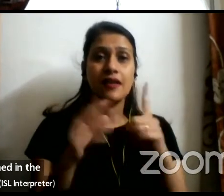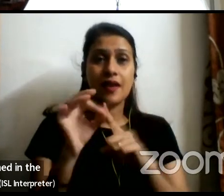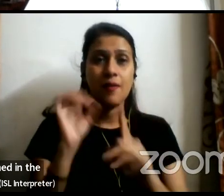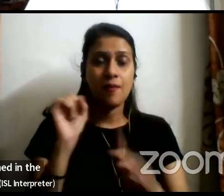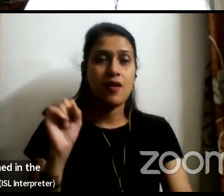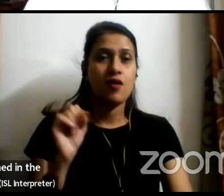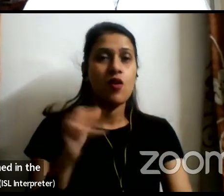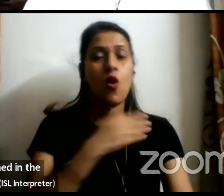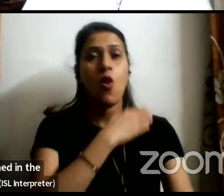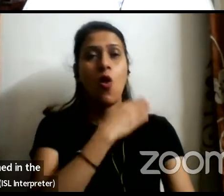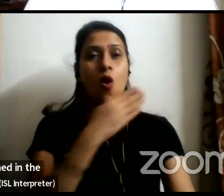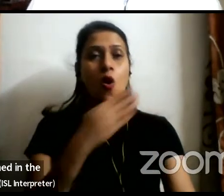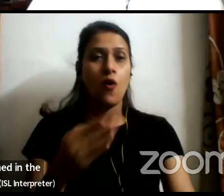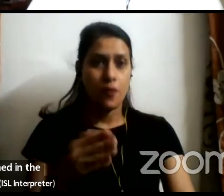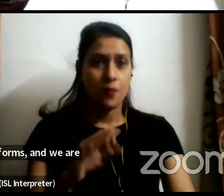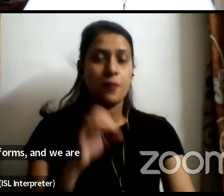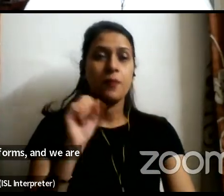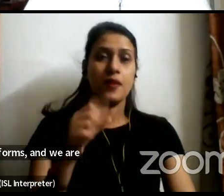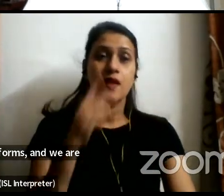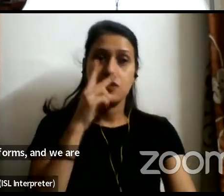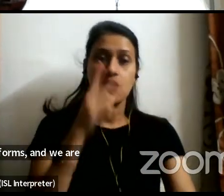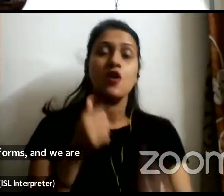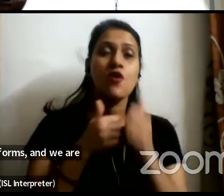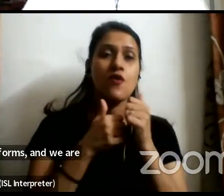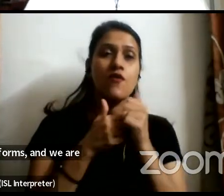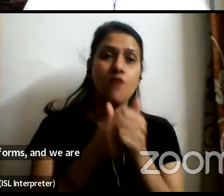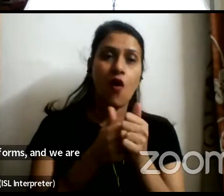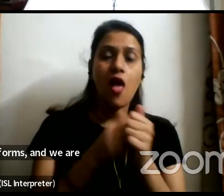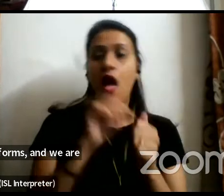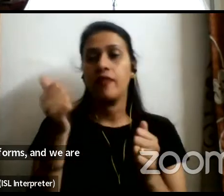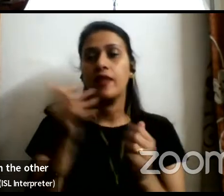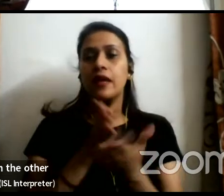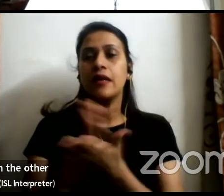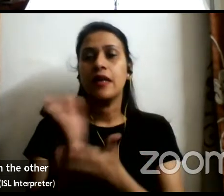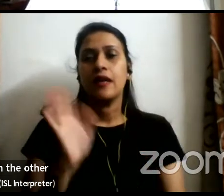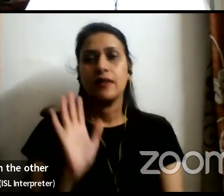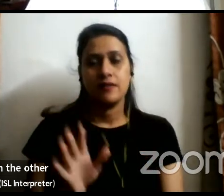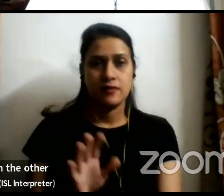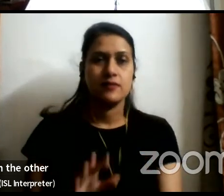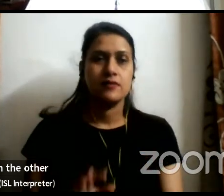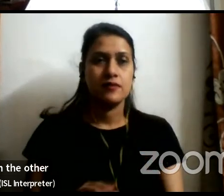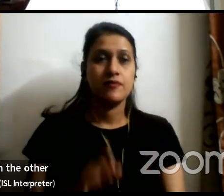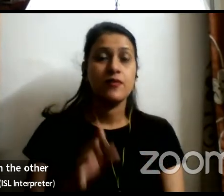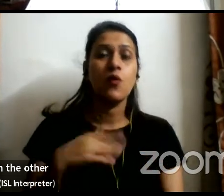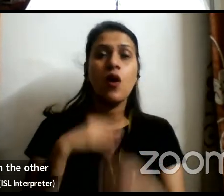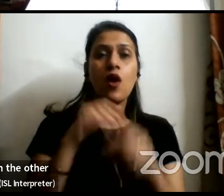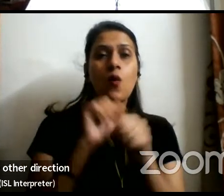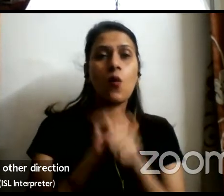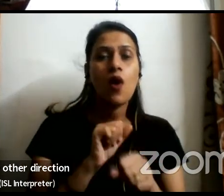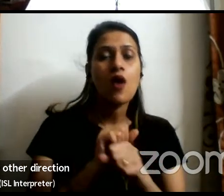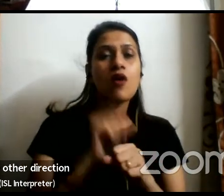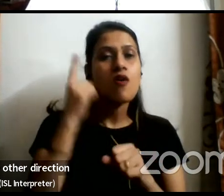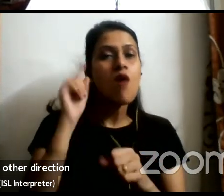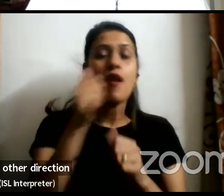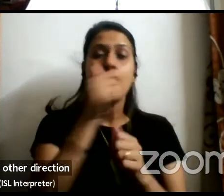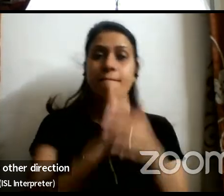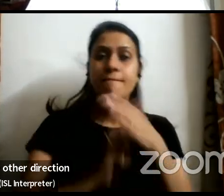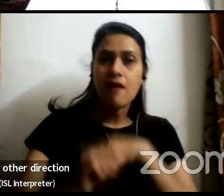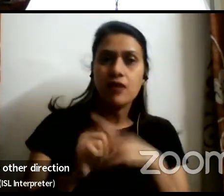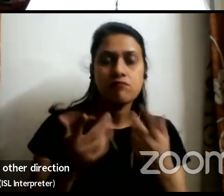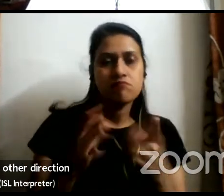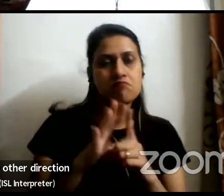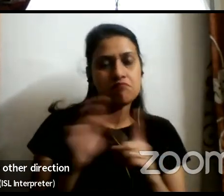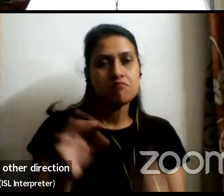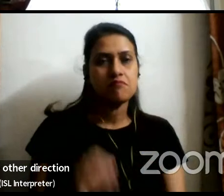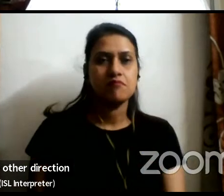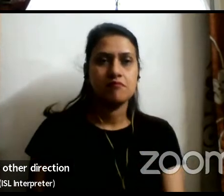platforms. And we are going in the other direction. We're trying to work on the platforms before we bring in a privacy regime. So yeah, I